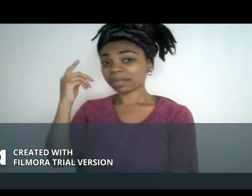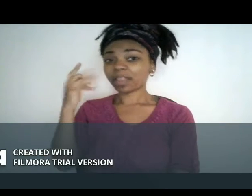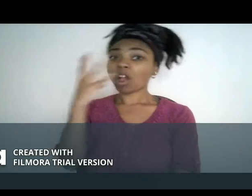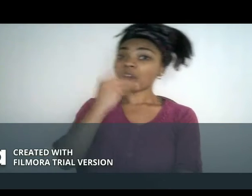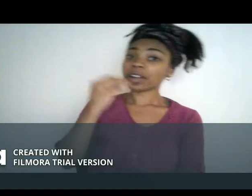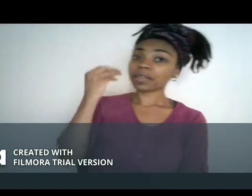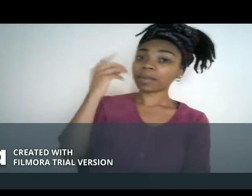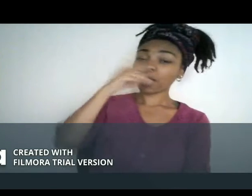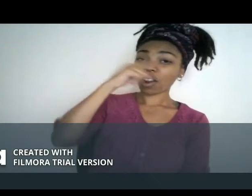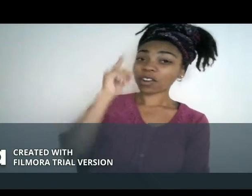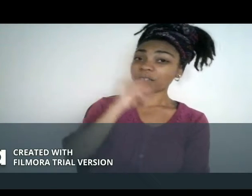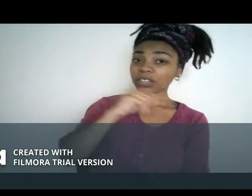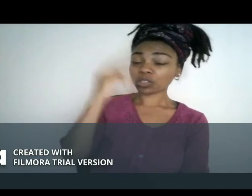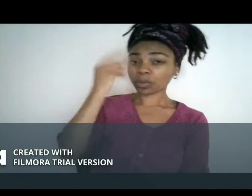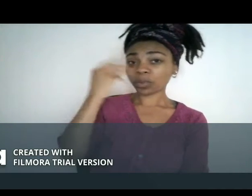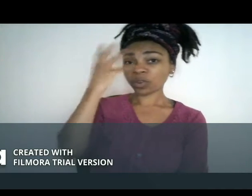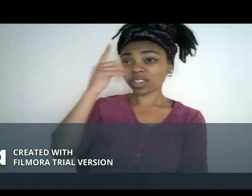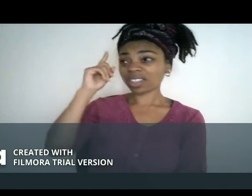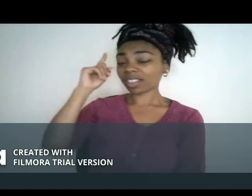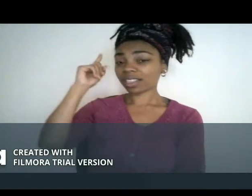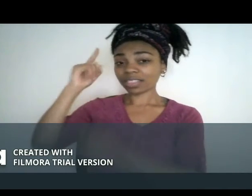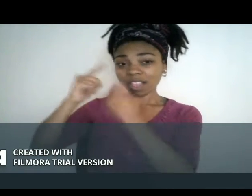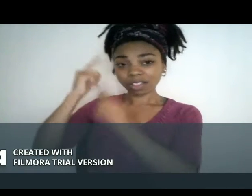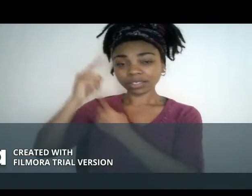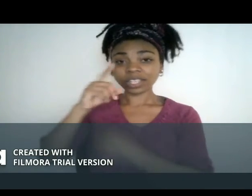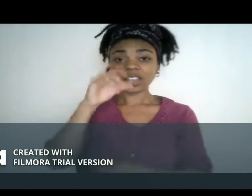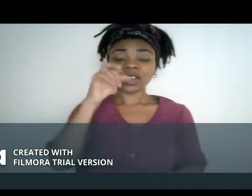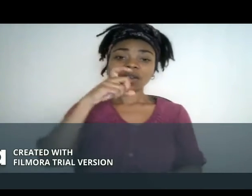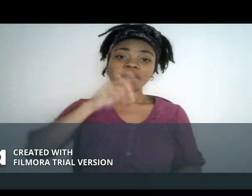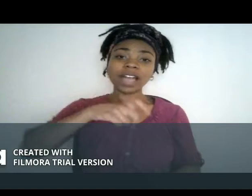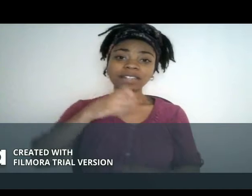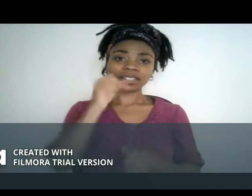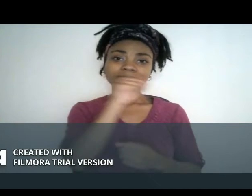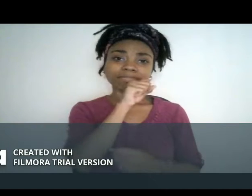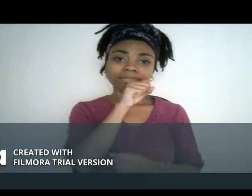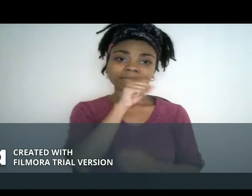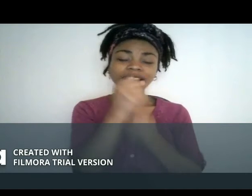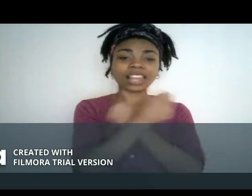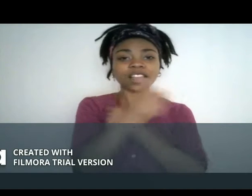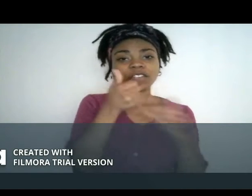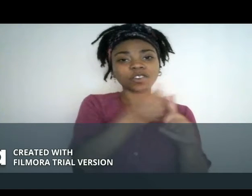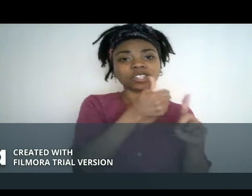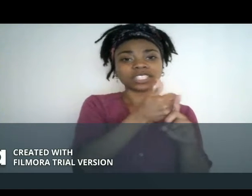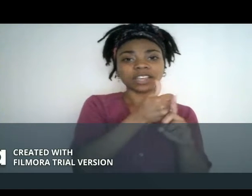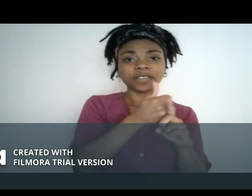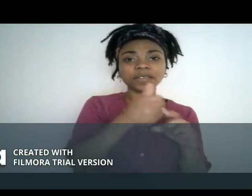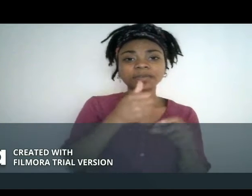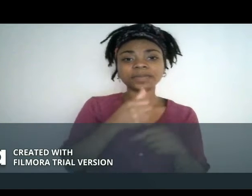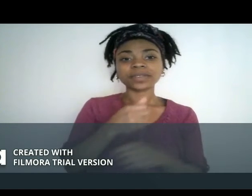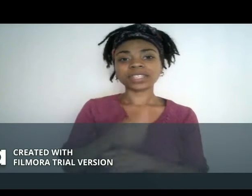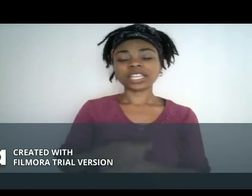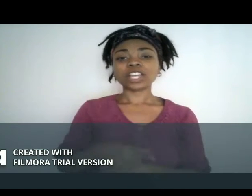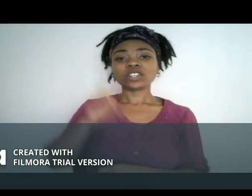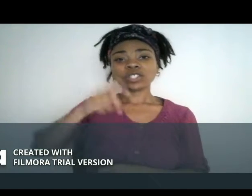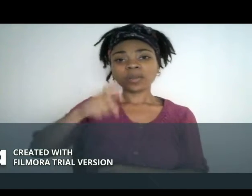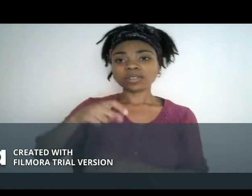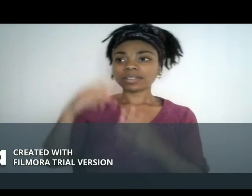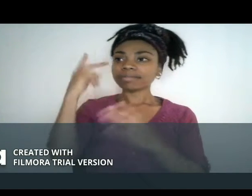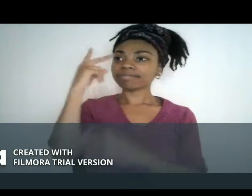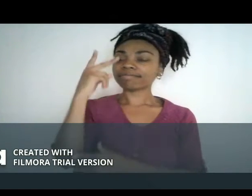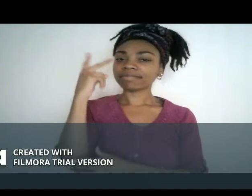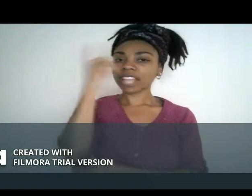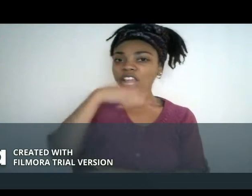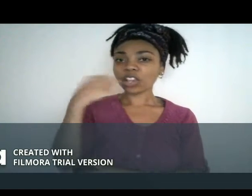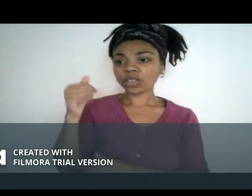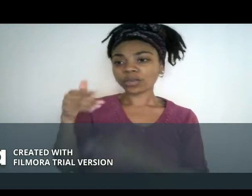beauty thoughts. You have to love yourself. You have to know that you were made divinely perfect for the work that you're supposed to do. You're